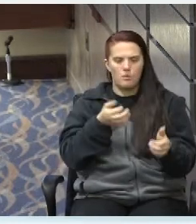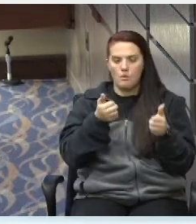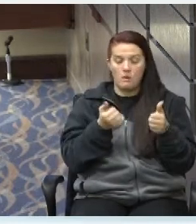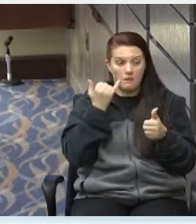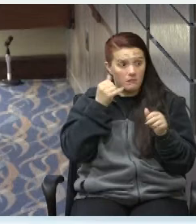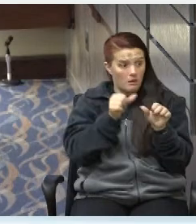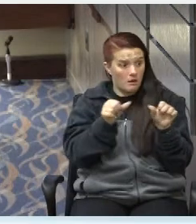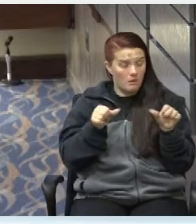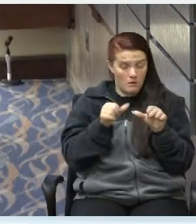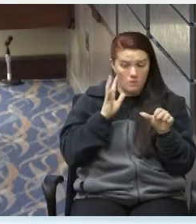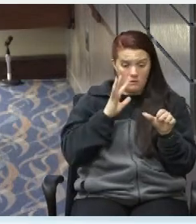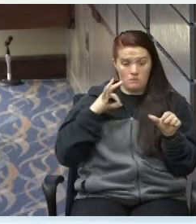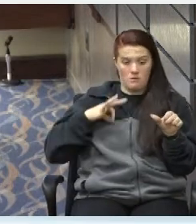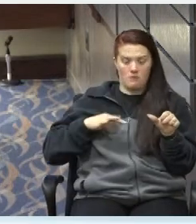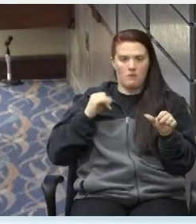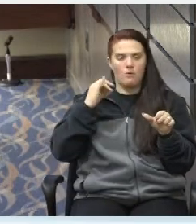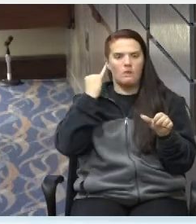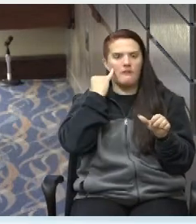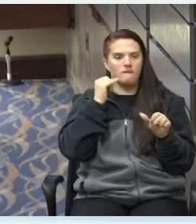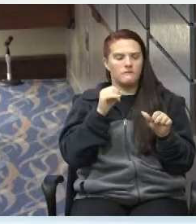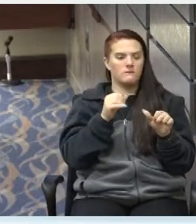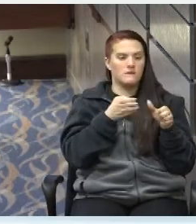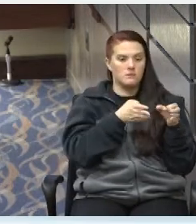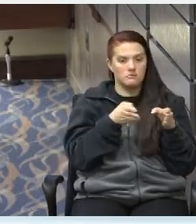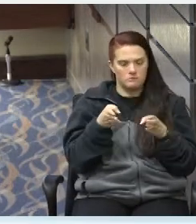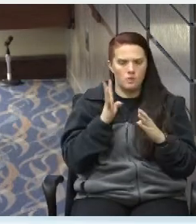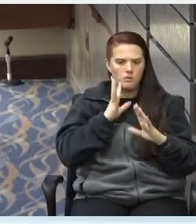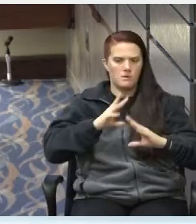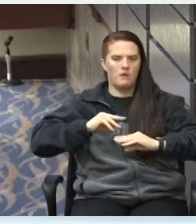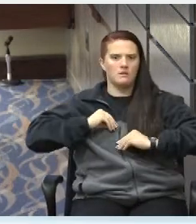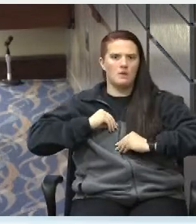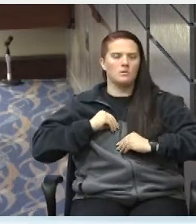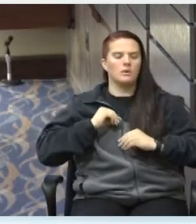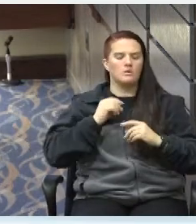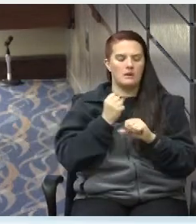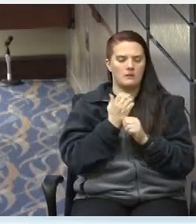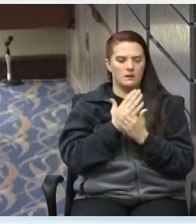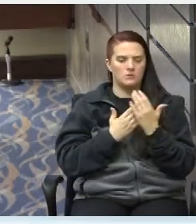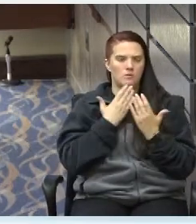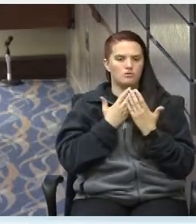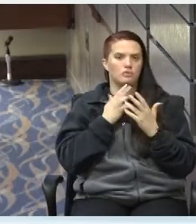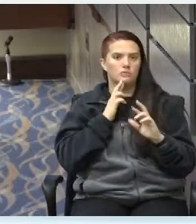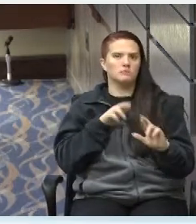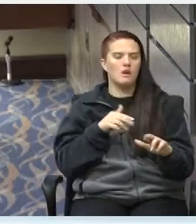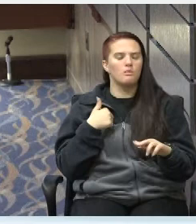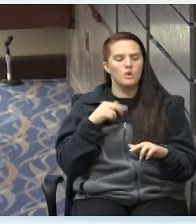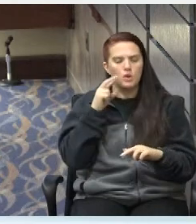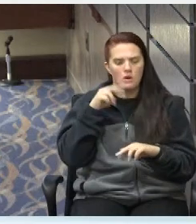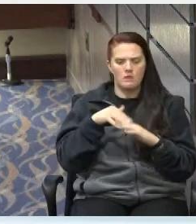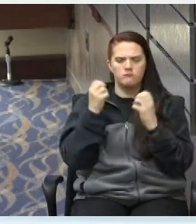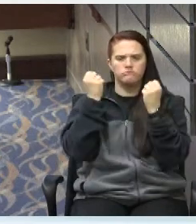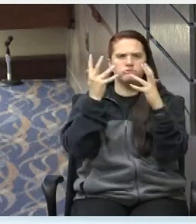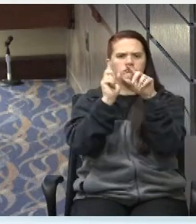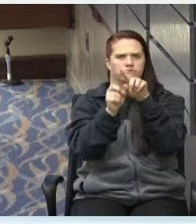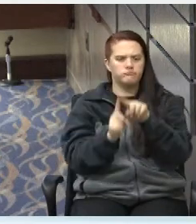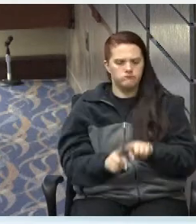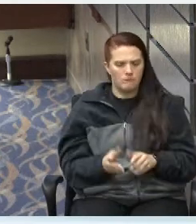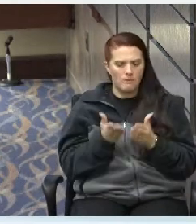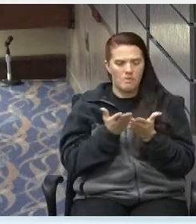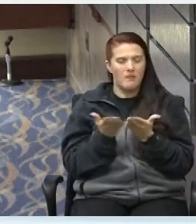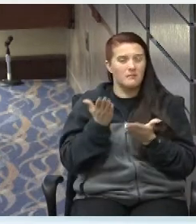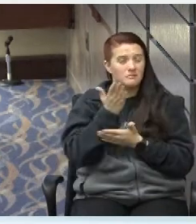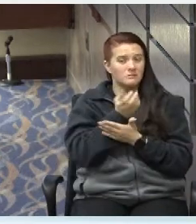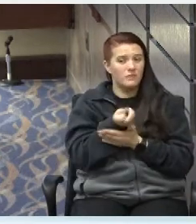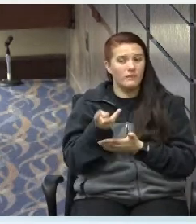area qualifies and whether measures will be acceptable and get us some good responses. So we look at a bunch of different things. A few of them